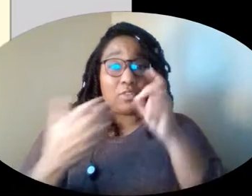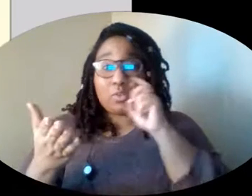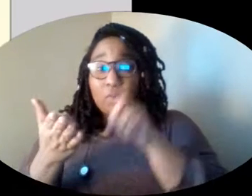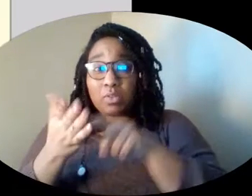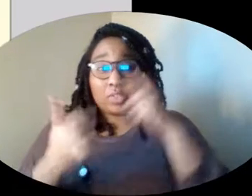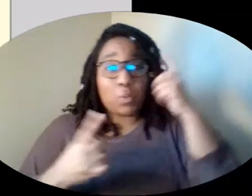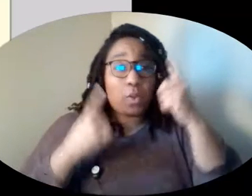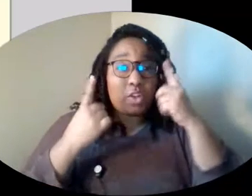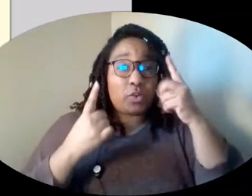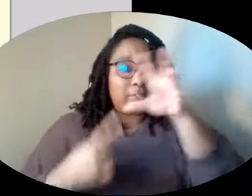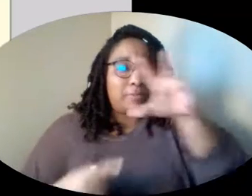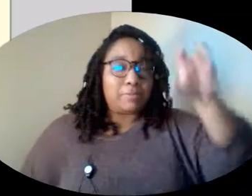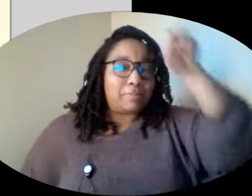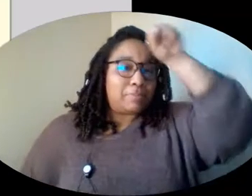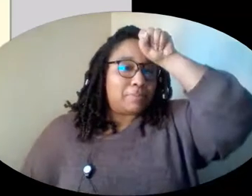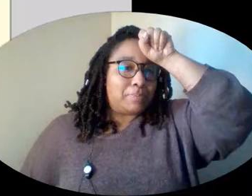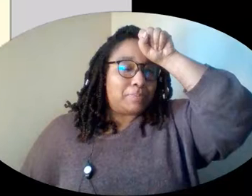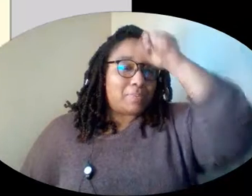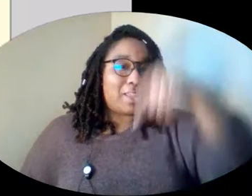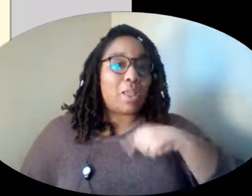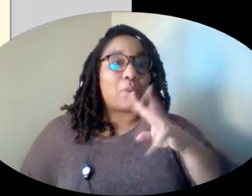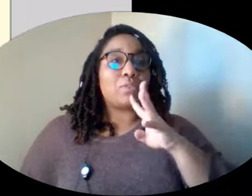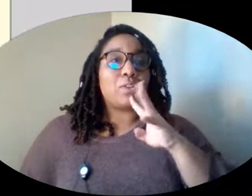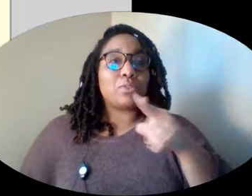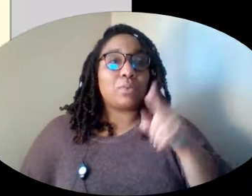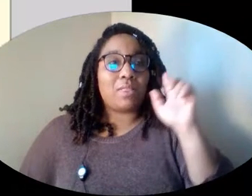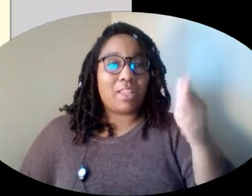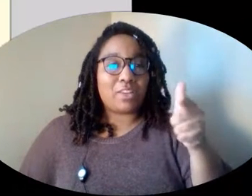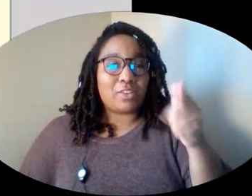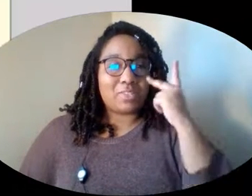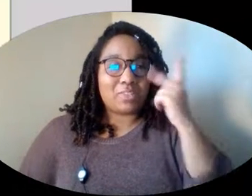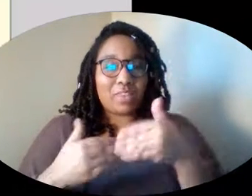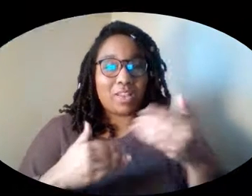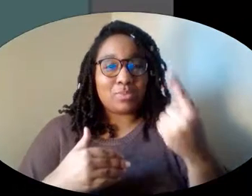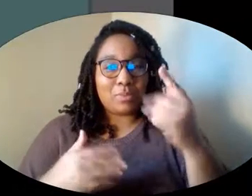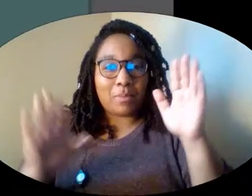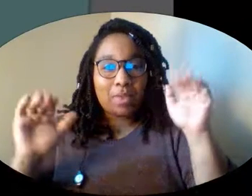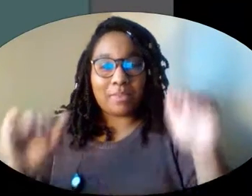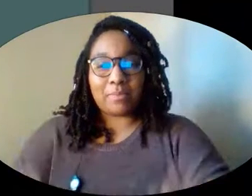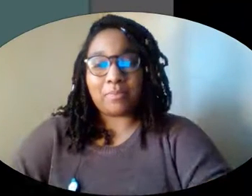wonderings in your brain, and I will talk to you later. I'll see you for the next one. Bye.